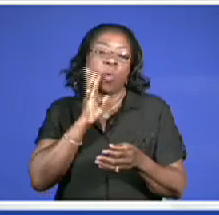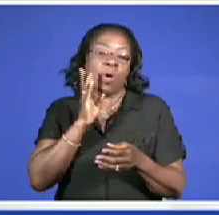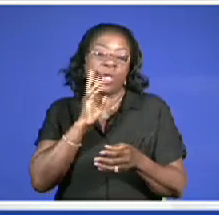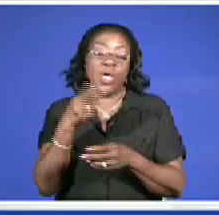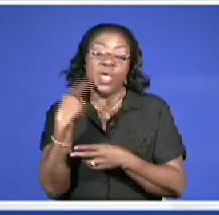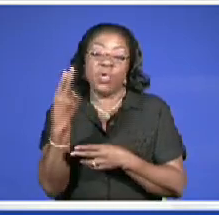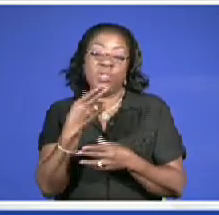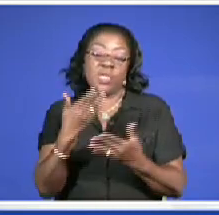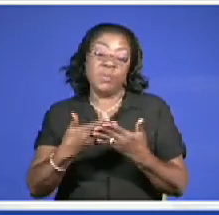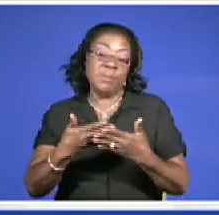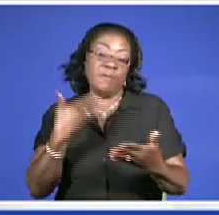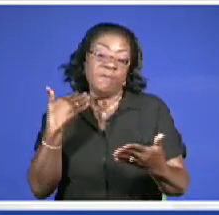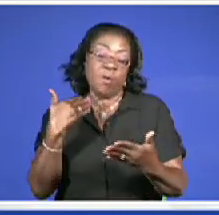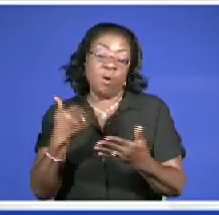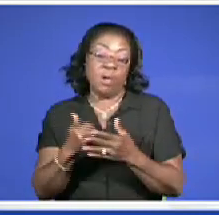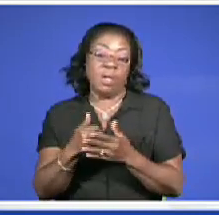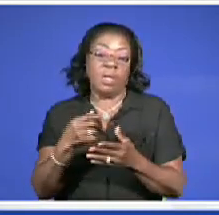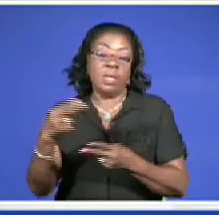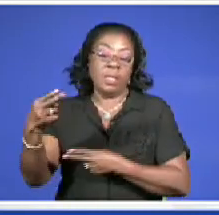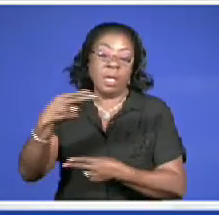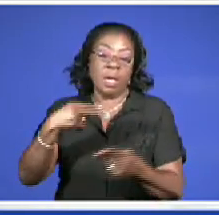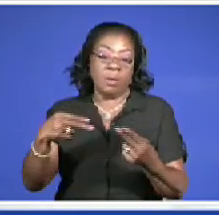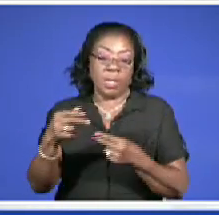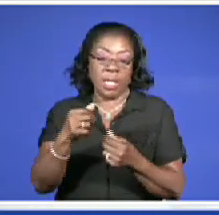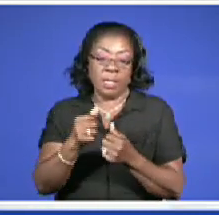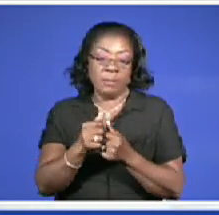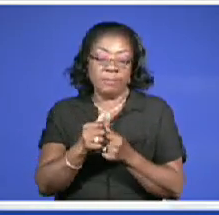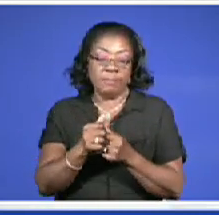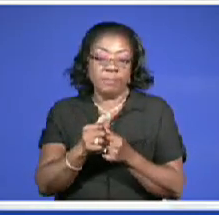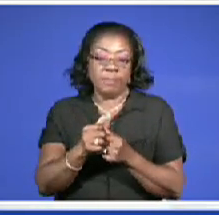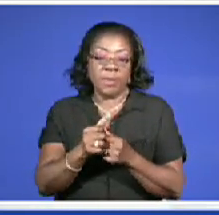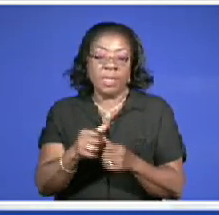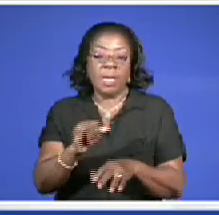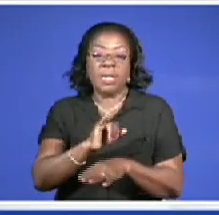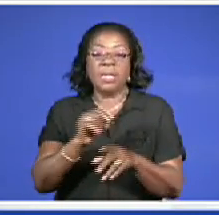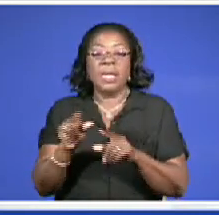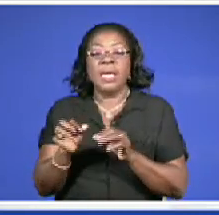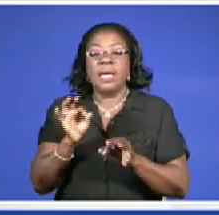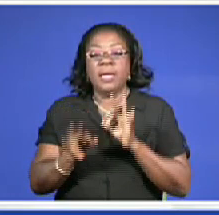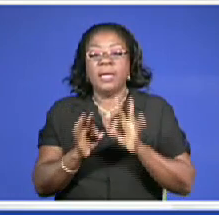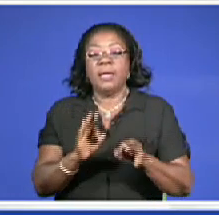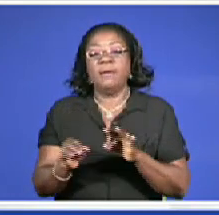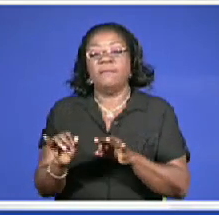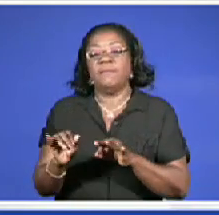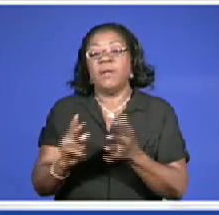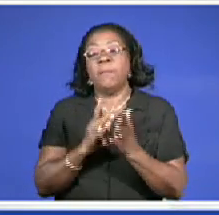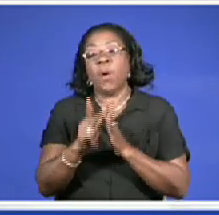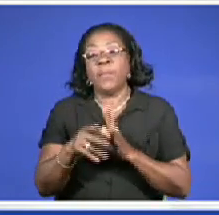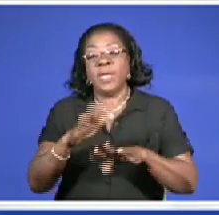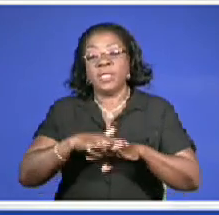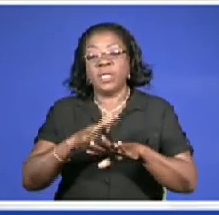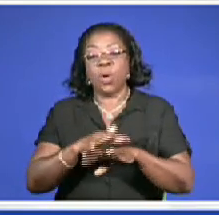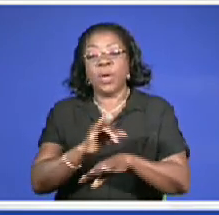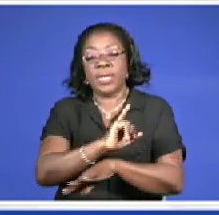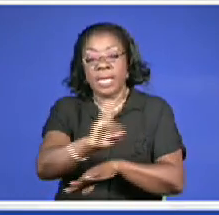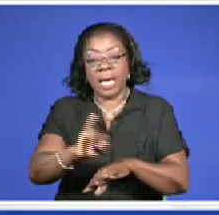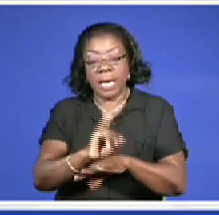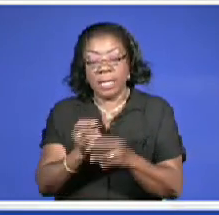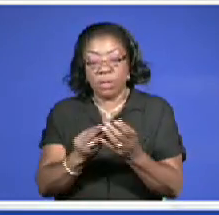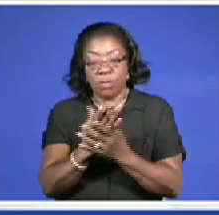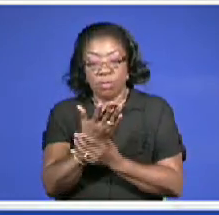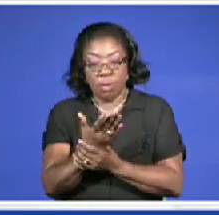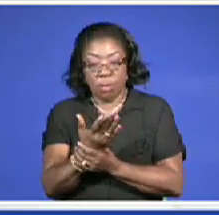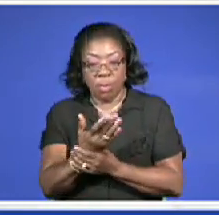allows the island itself to grow. The population there could increase several times